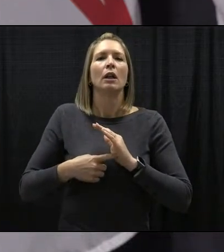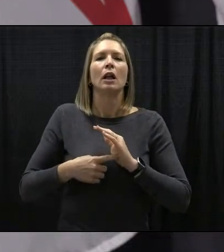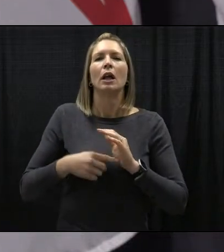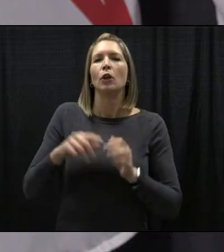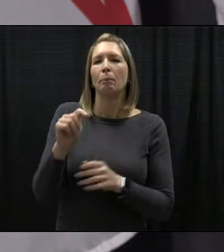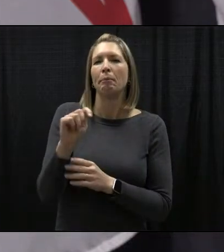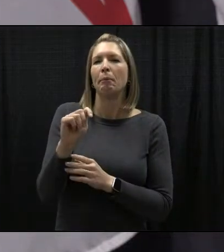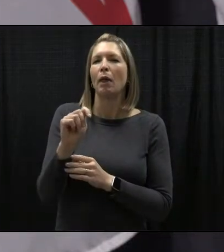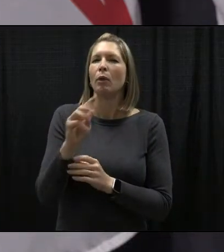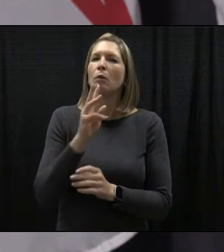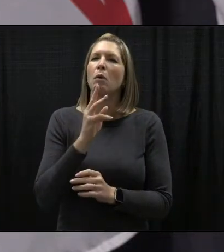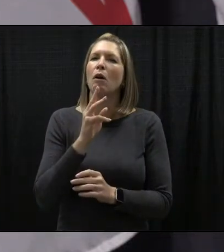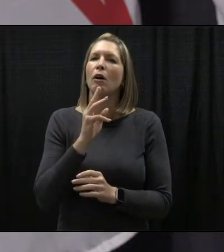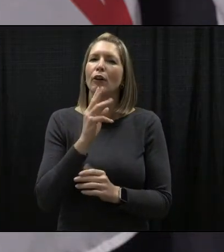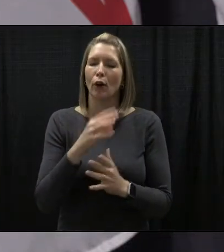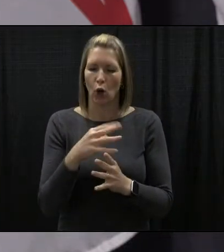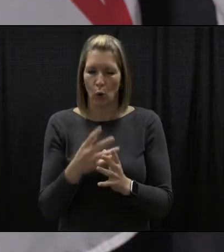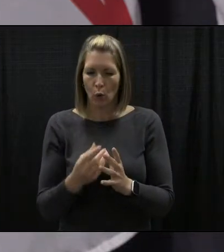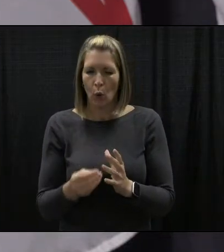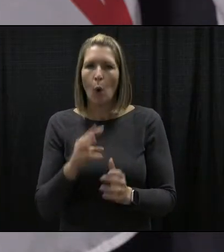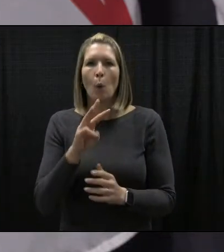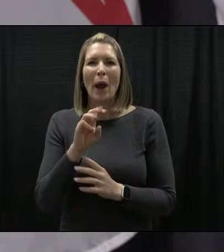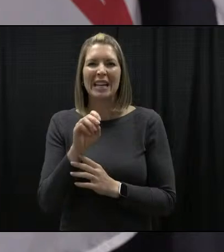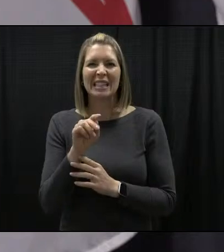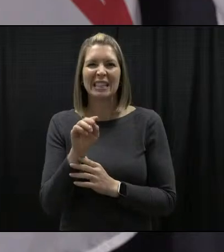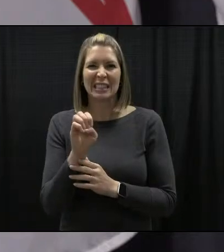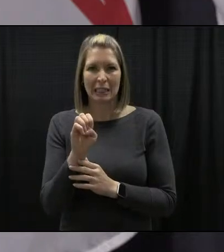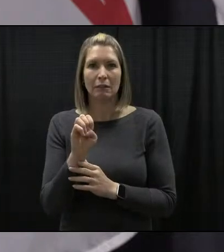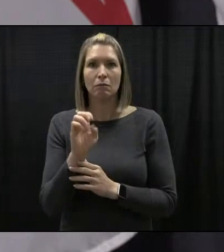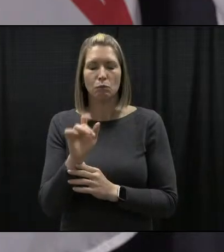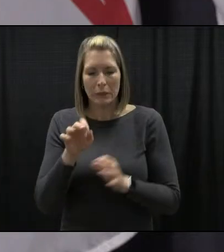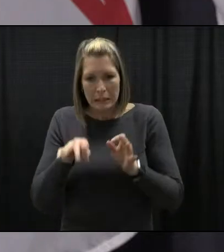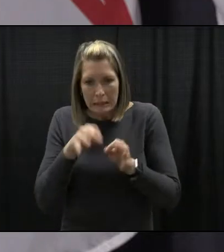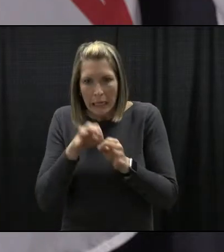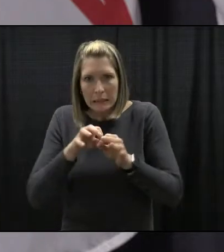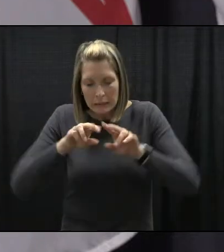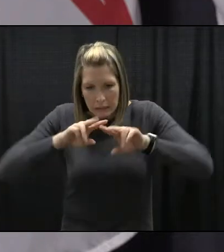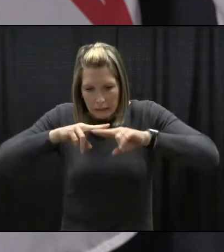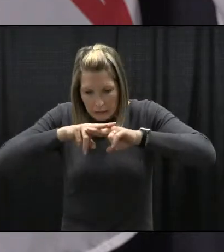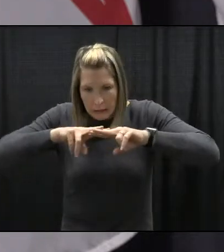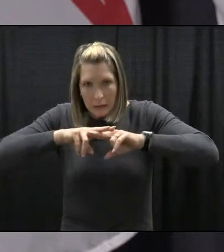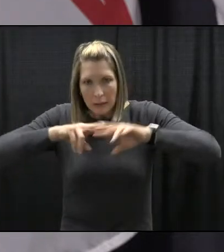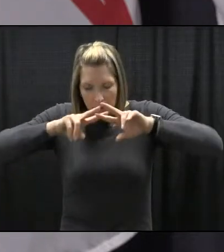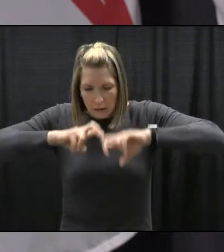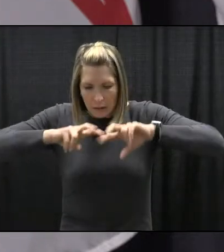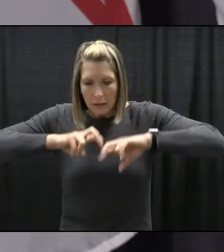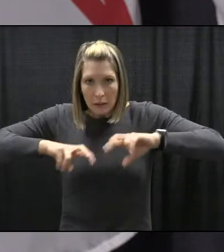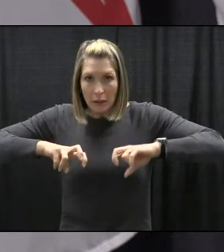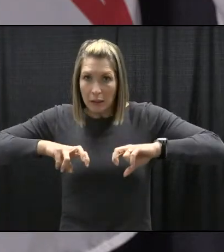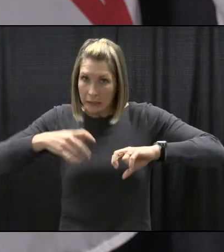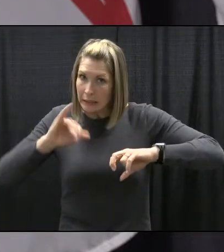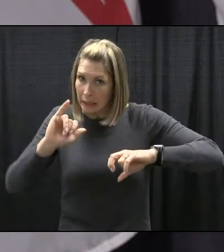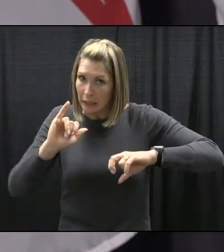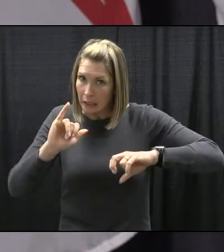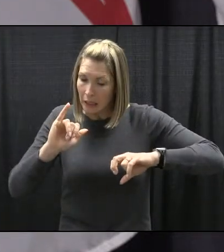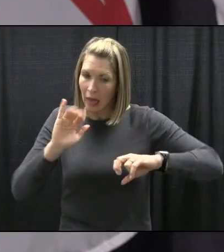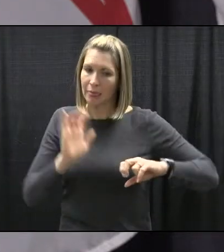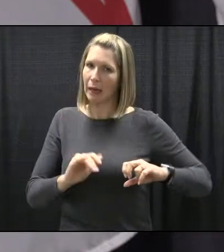regard. But, it is quite easy still to get a test. And even though the form was down, there was still